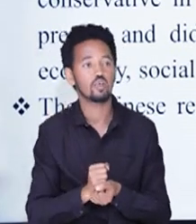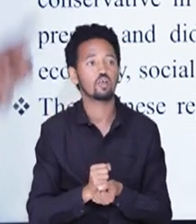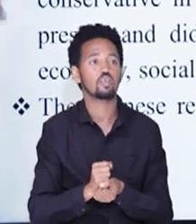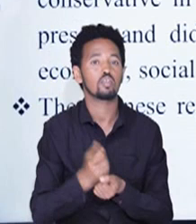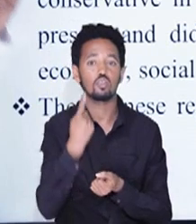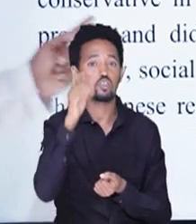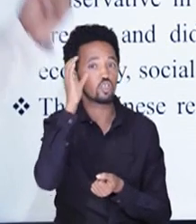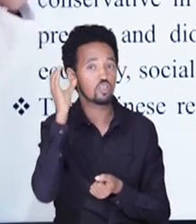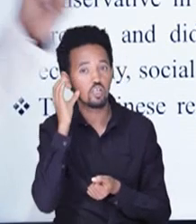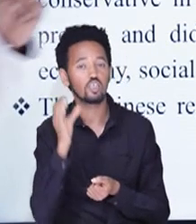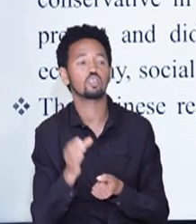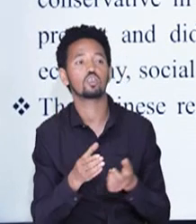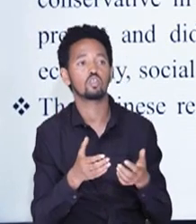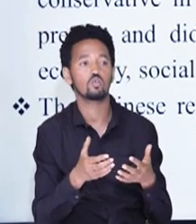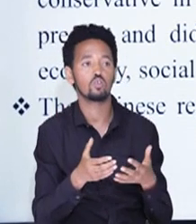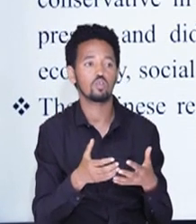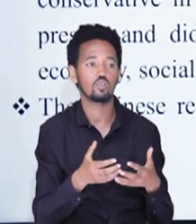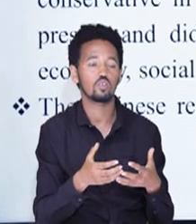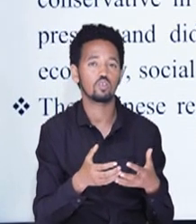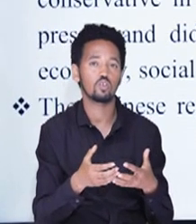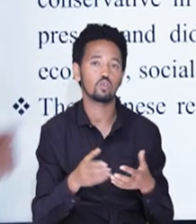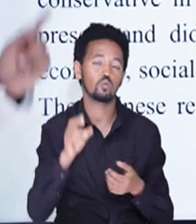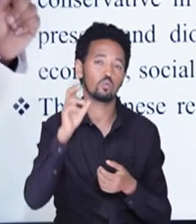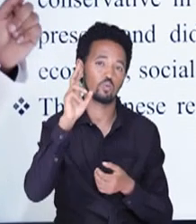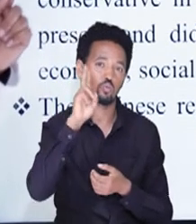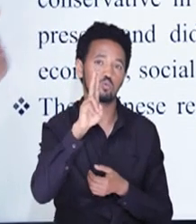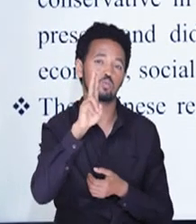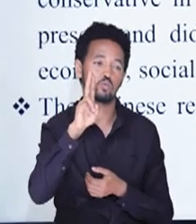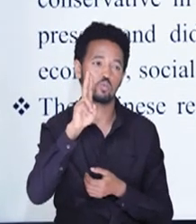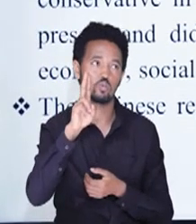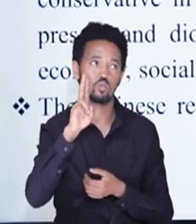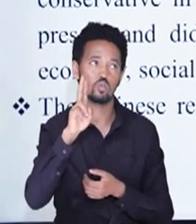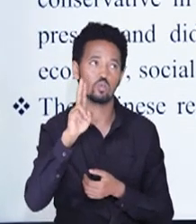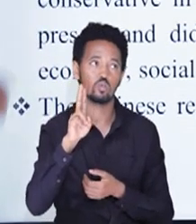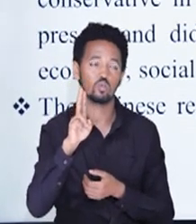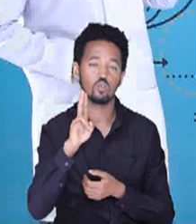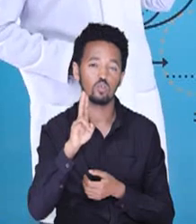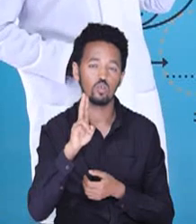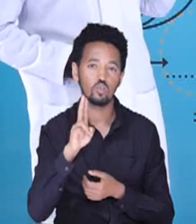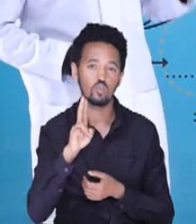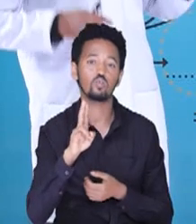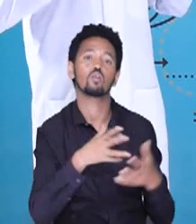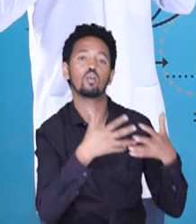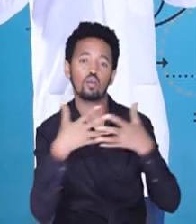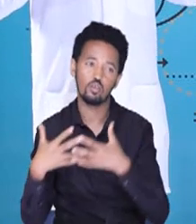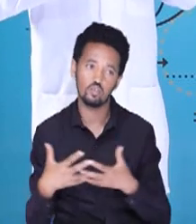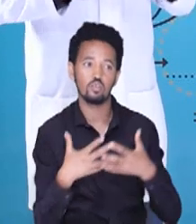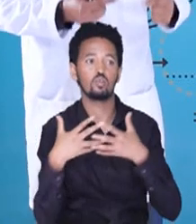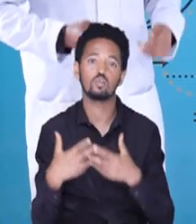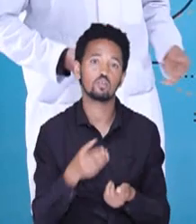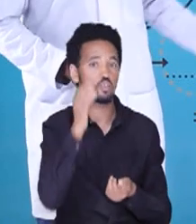China united in a single empire and ruled by absolute emperor. The Chinese